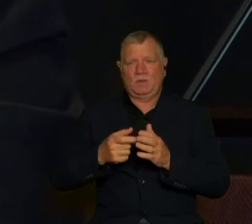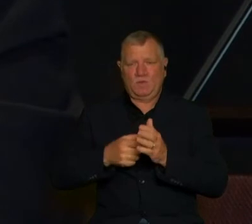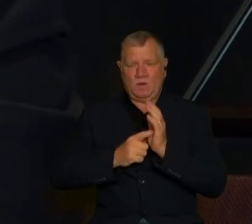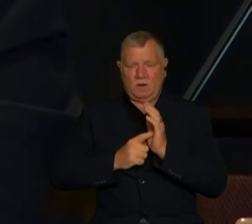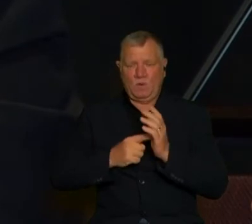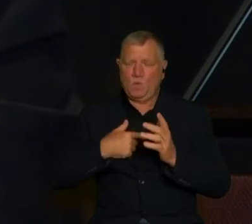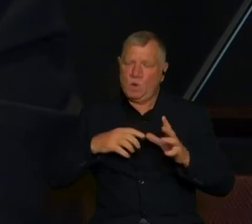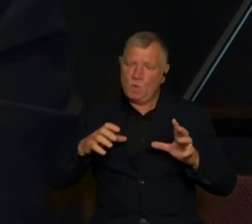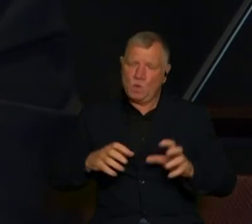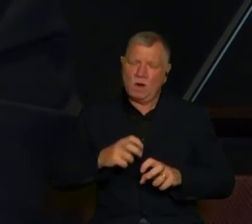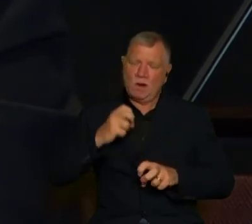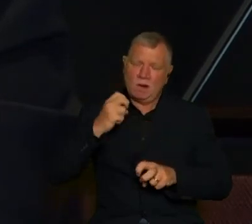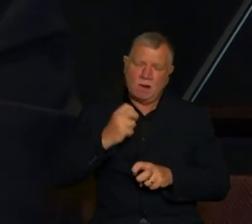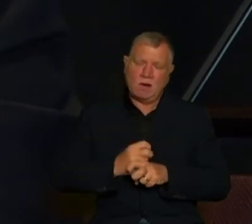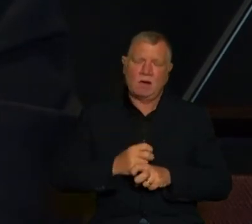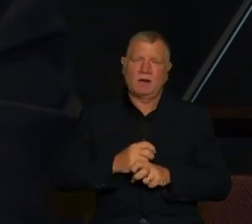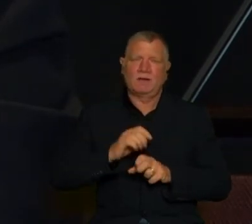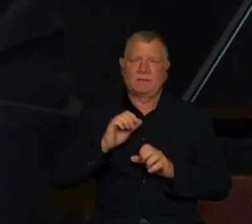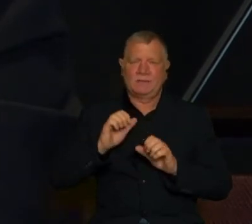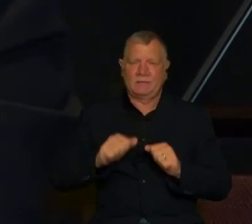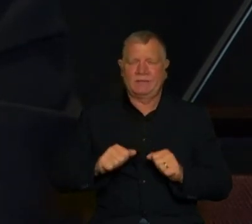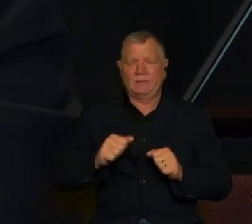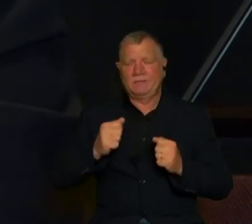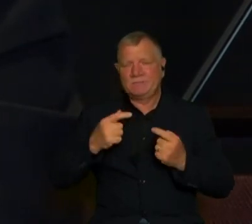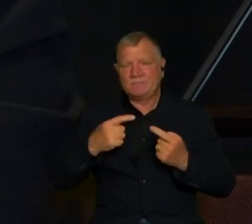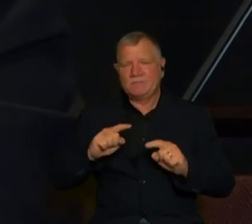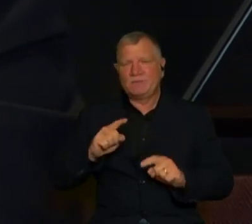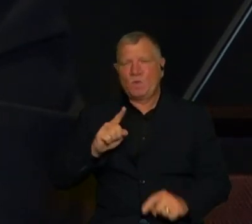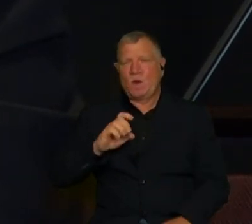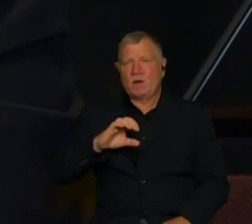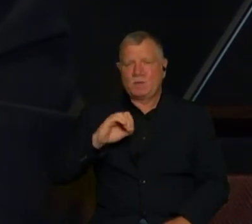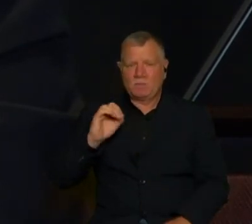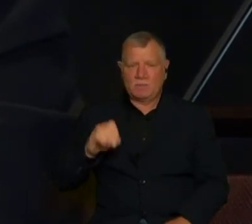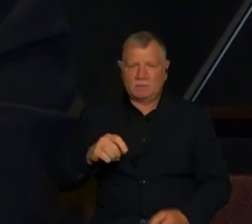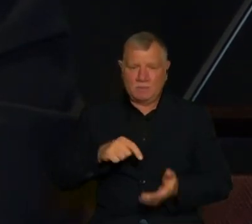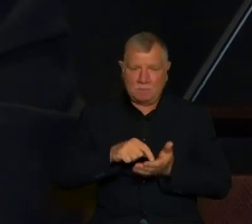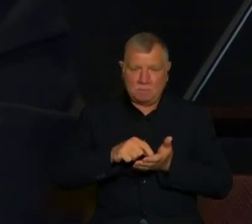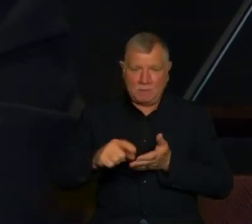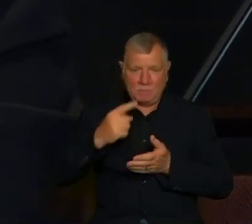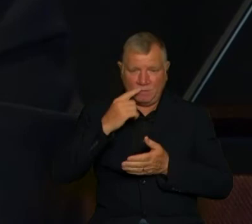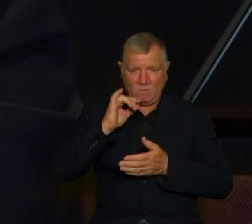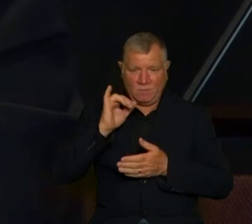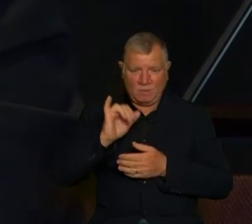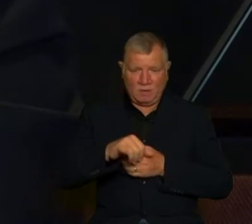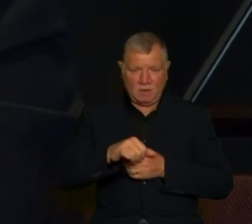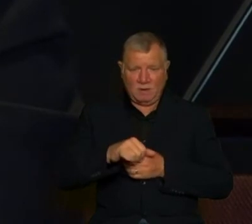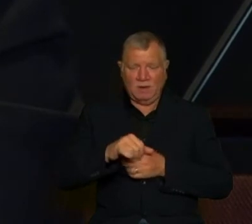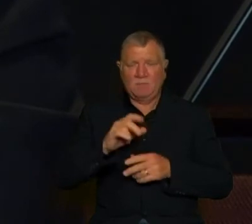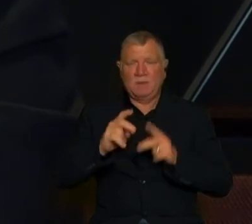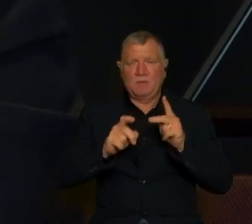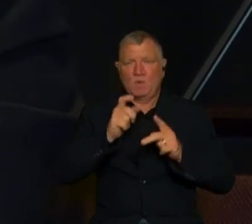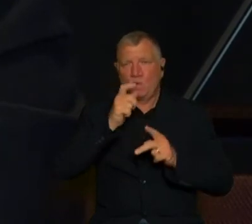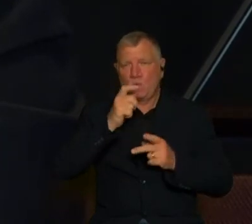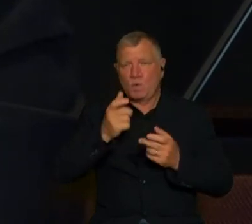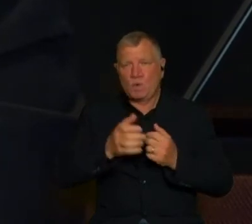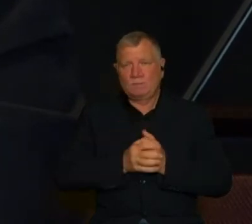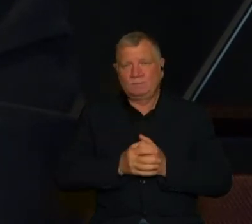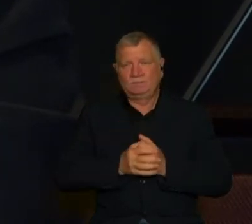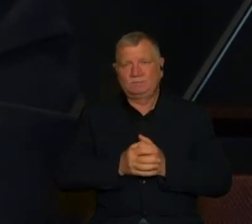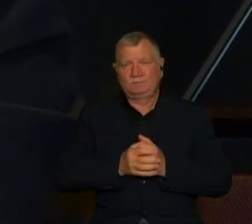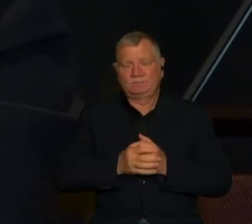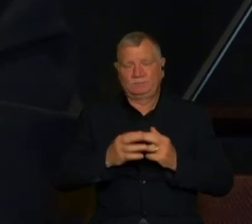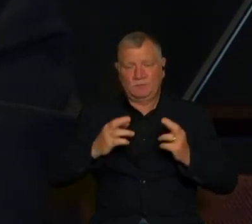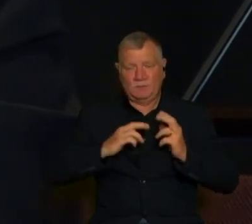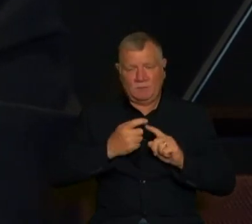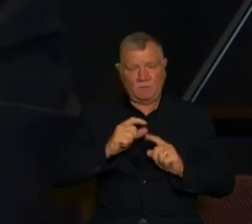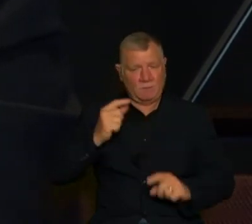very hard to be able to achieve 100% payment for those people that are